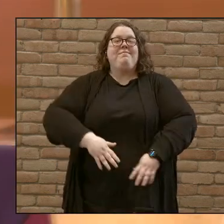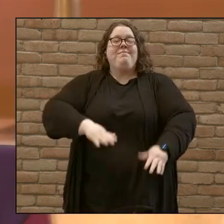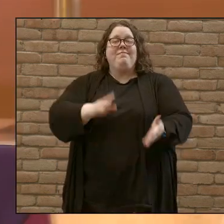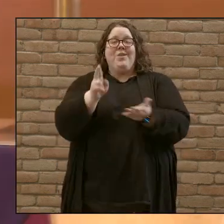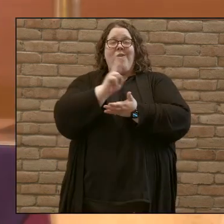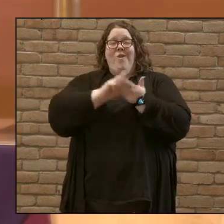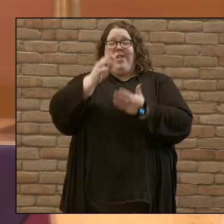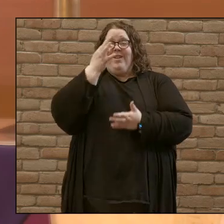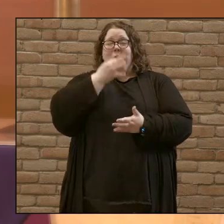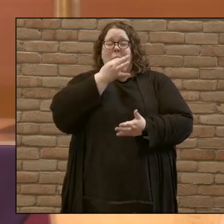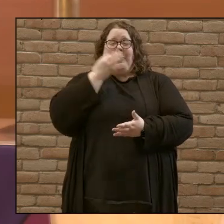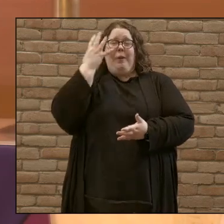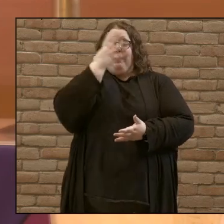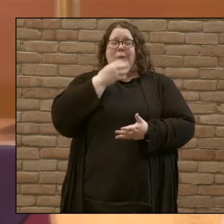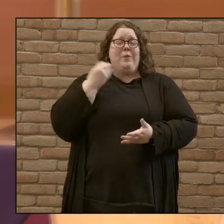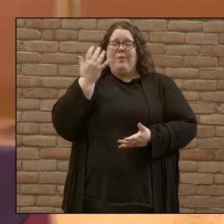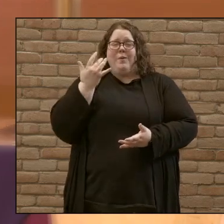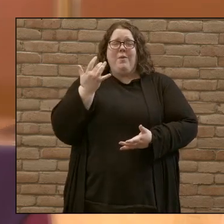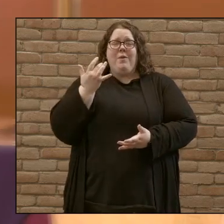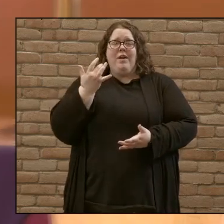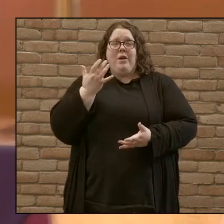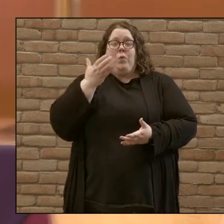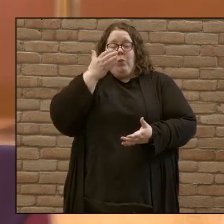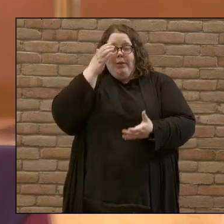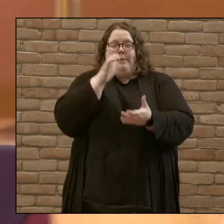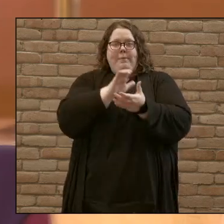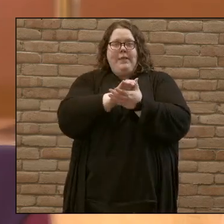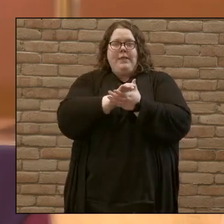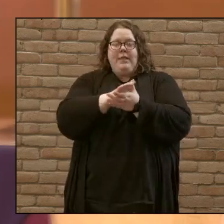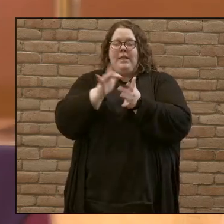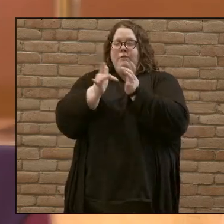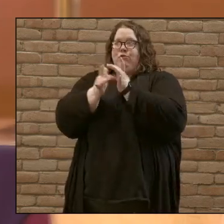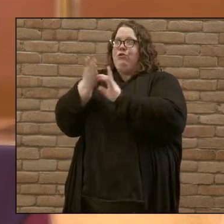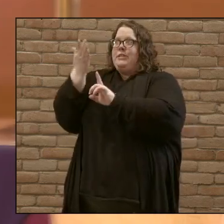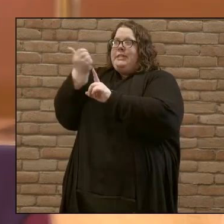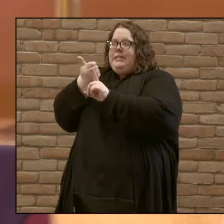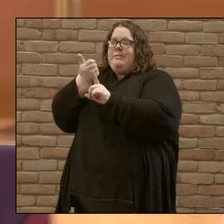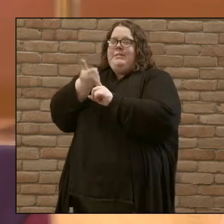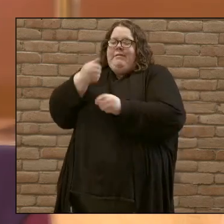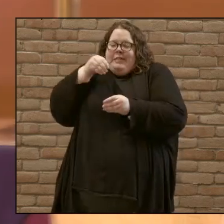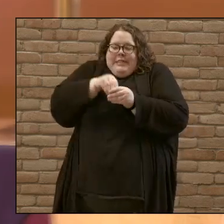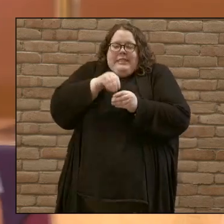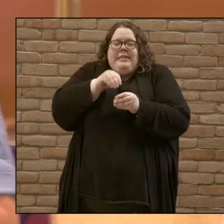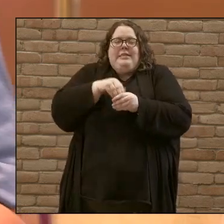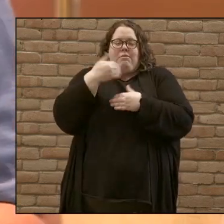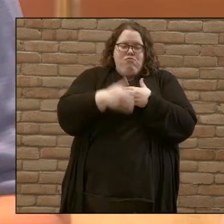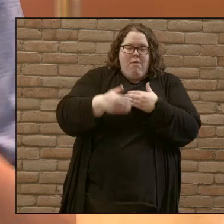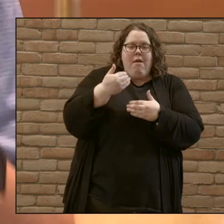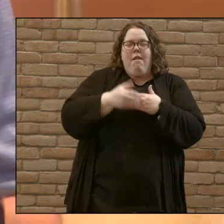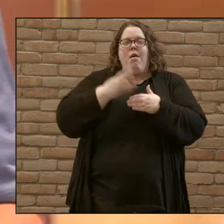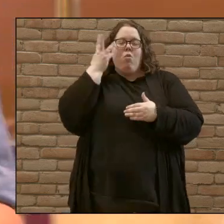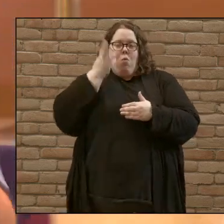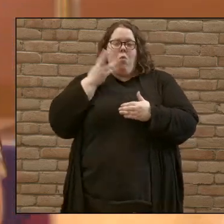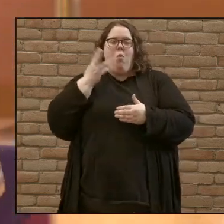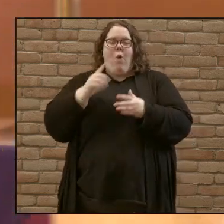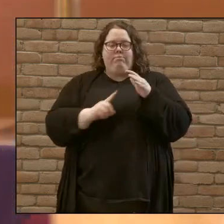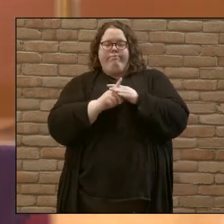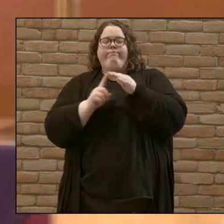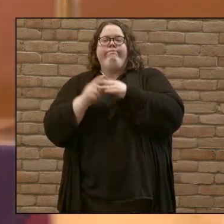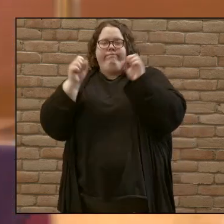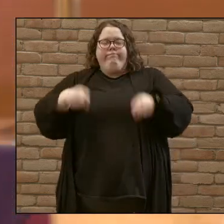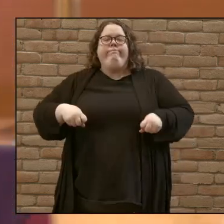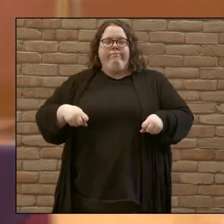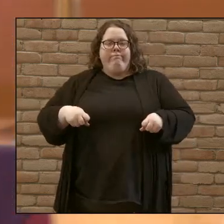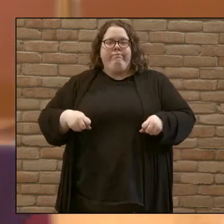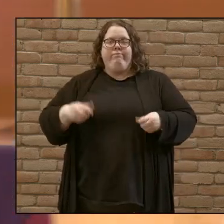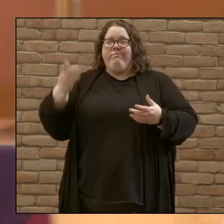believe that Jesus actually shows up in the bread and in the wine, that he is just as present in this meal as he was that